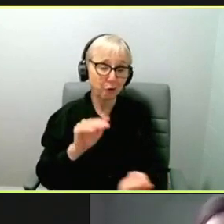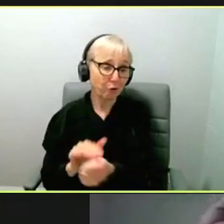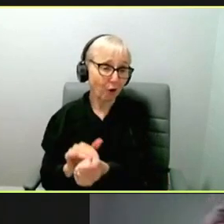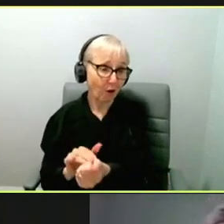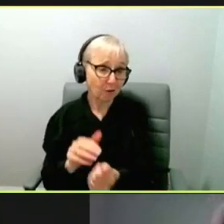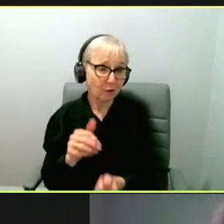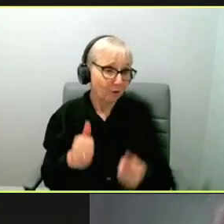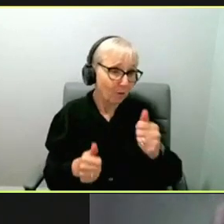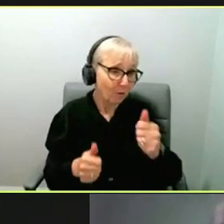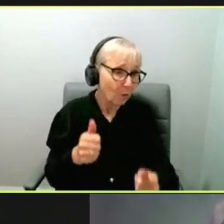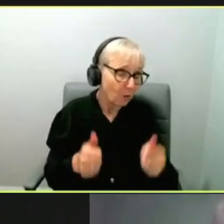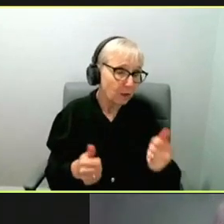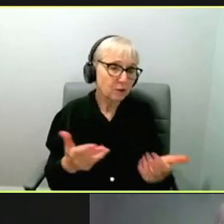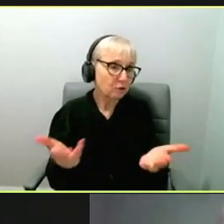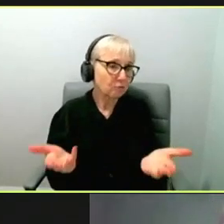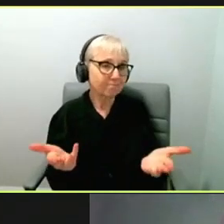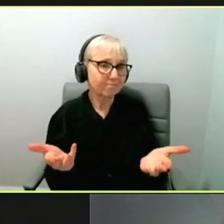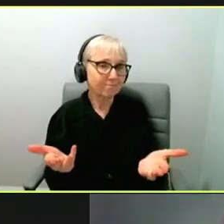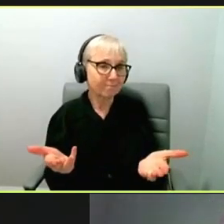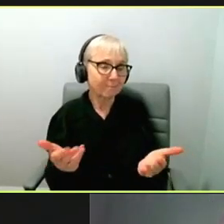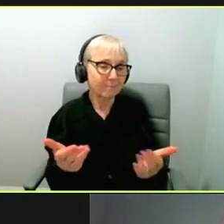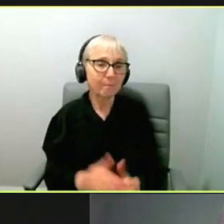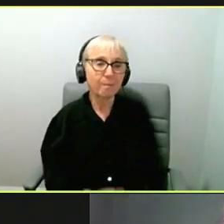recommend? Thank you.